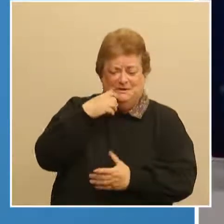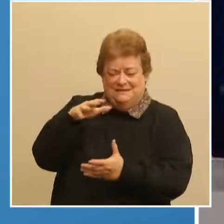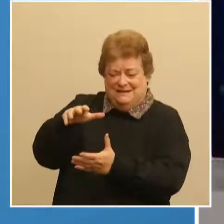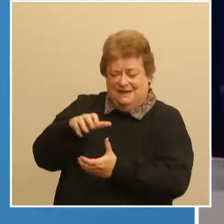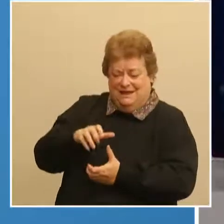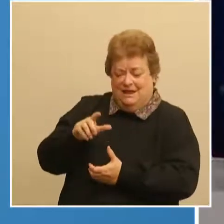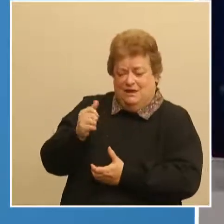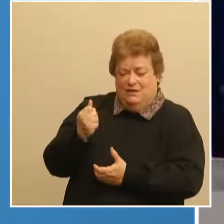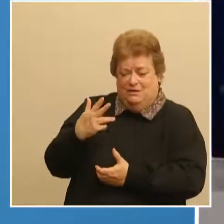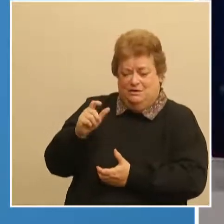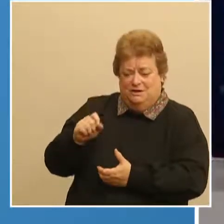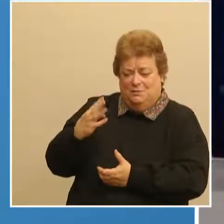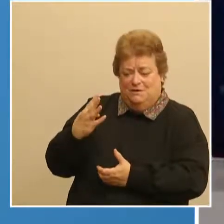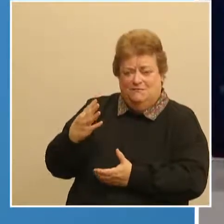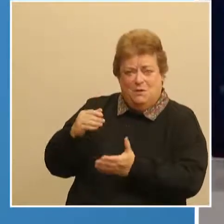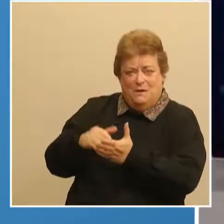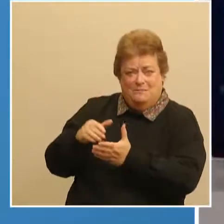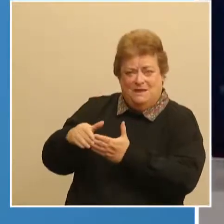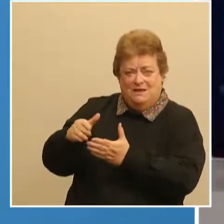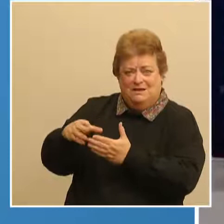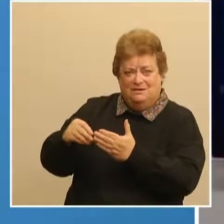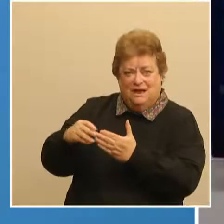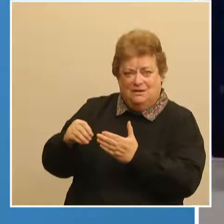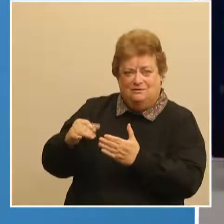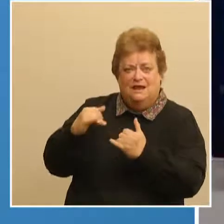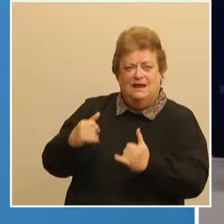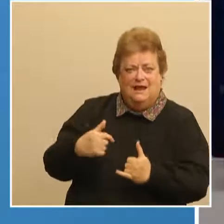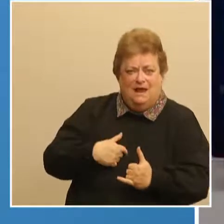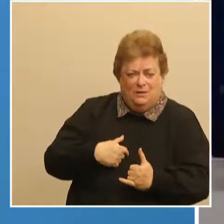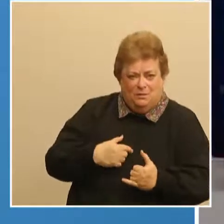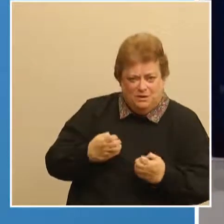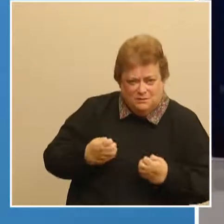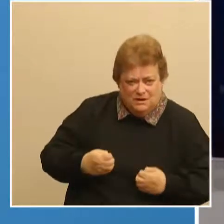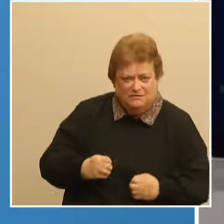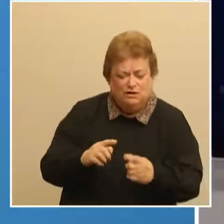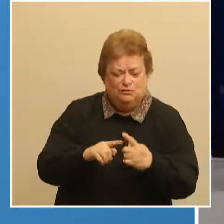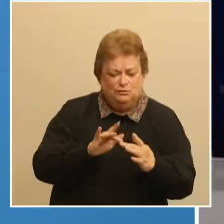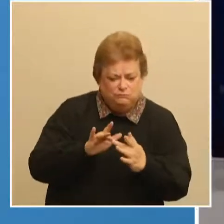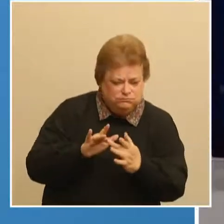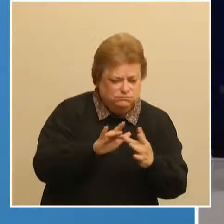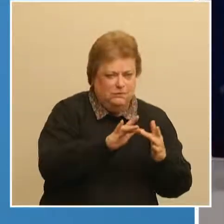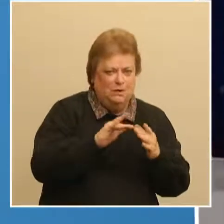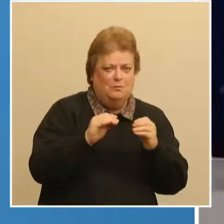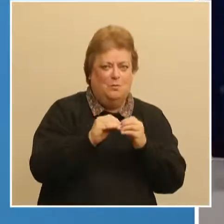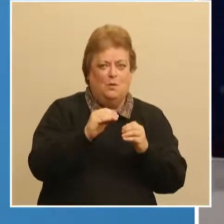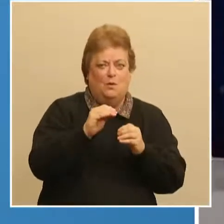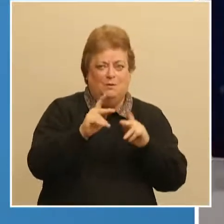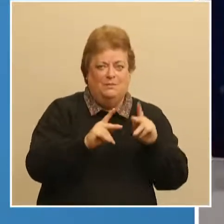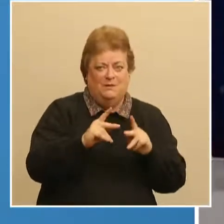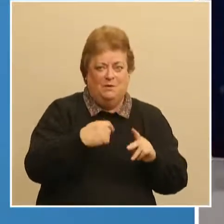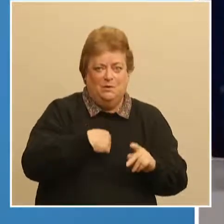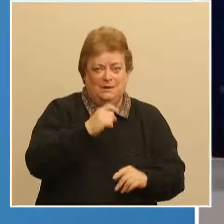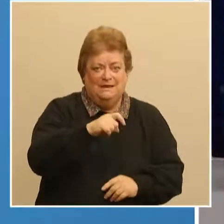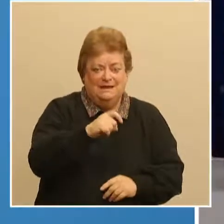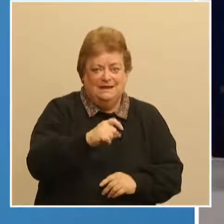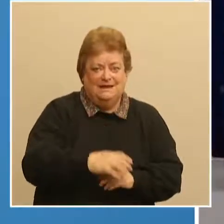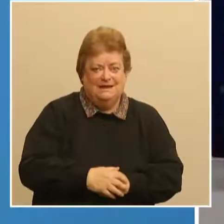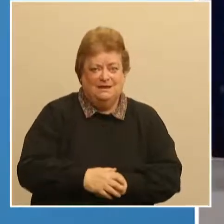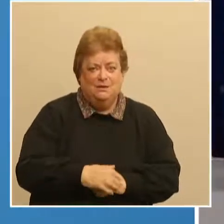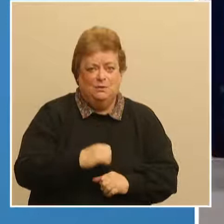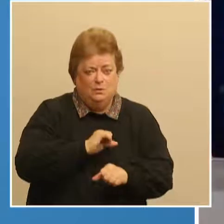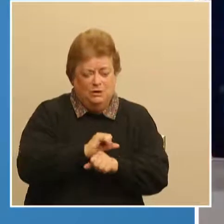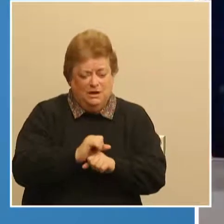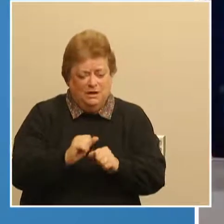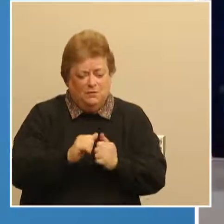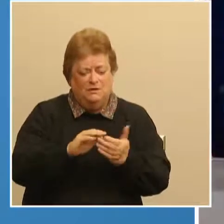$13.4 million in federal funds and are ramping up our efforts to reach even more people as needed. We are working with our community partners